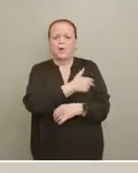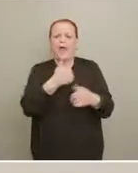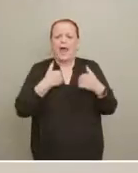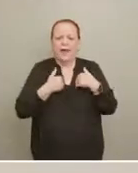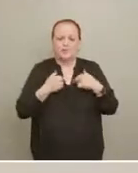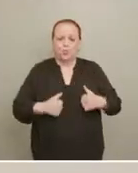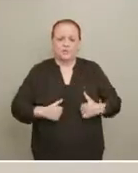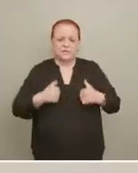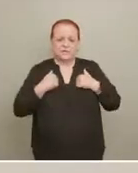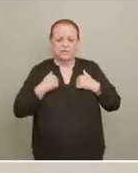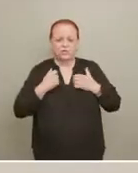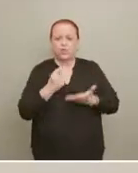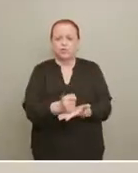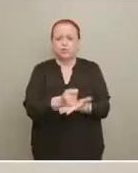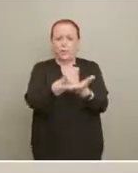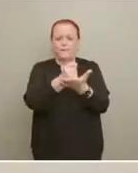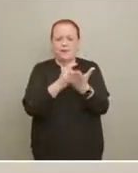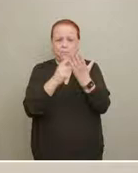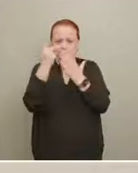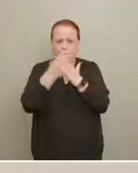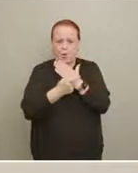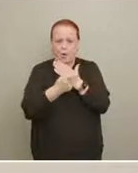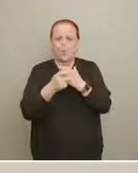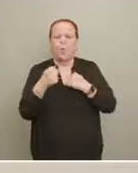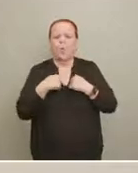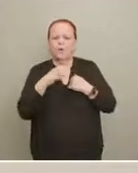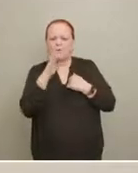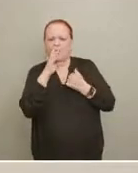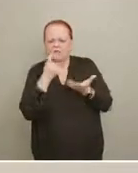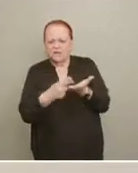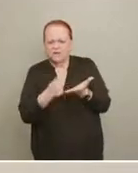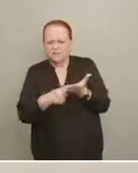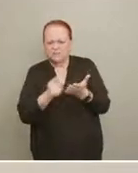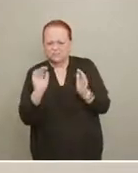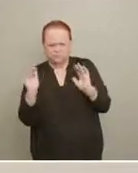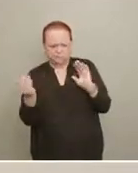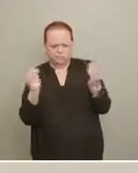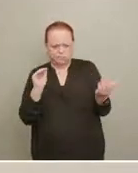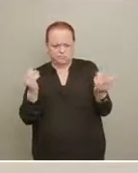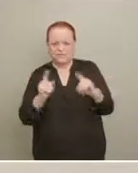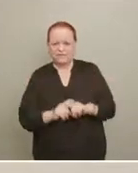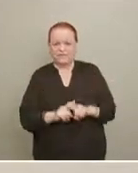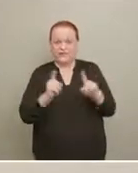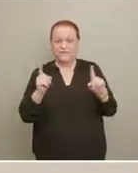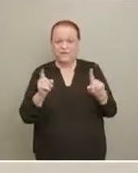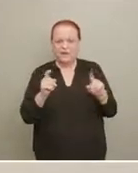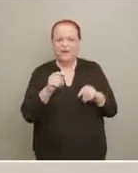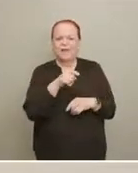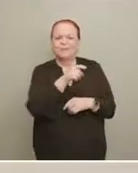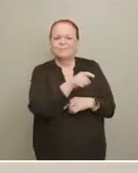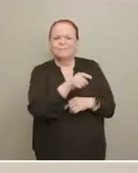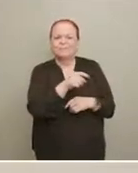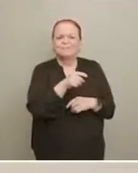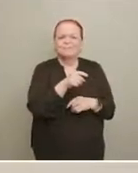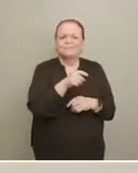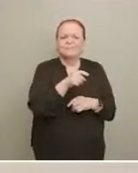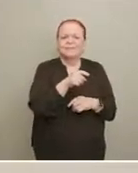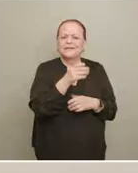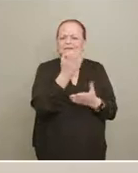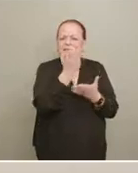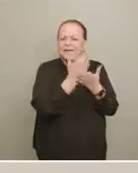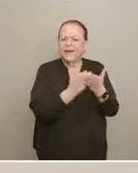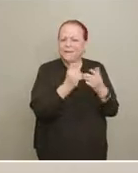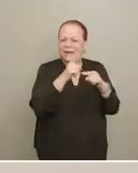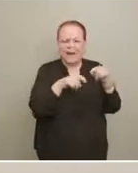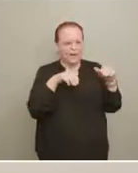program. Yes. And you and I have talked about the differences and why that's less accessible for some than the Be Well Center. So can you